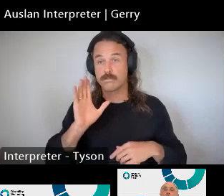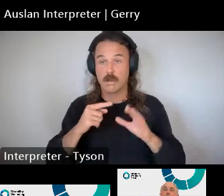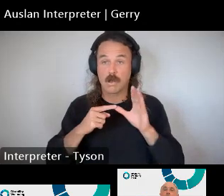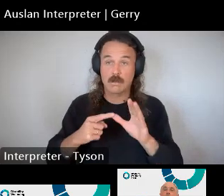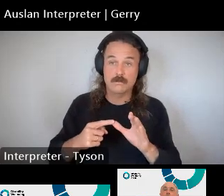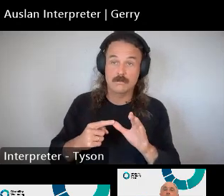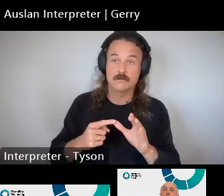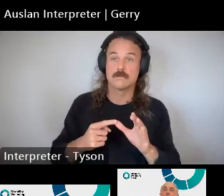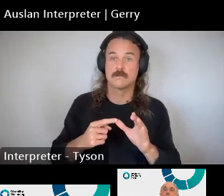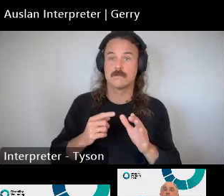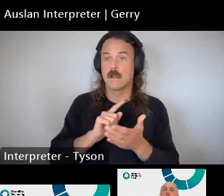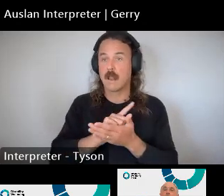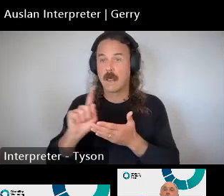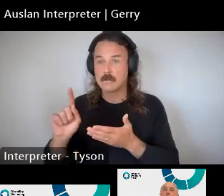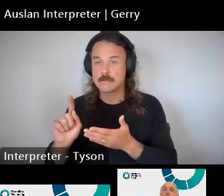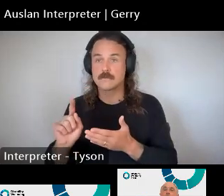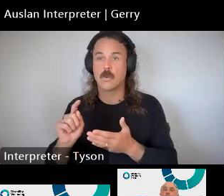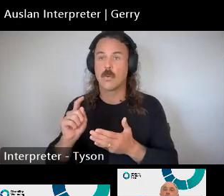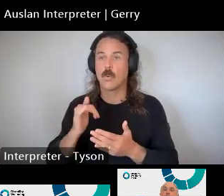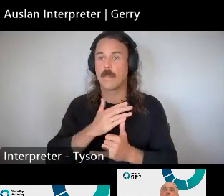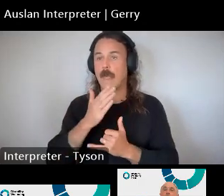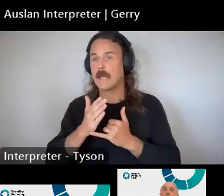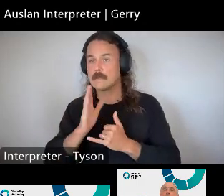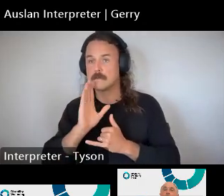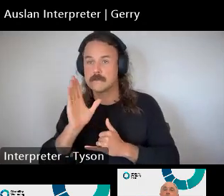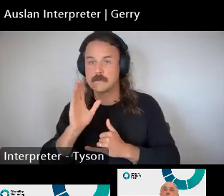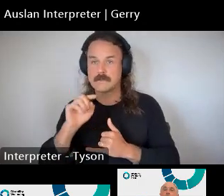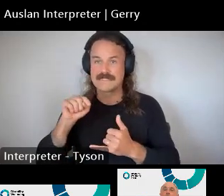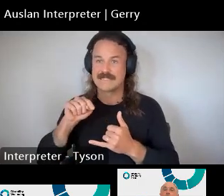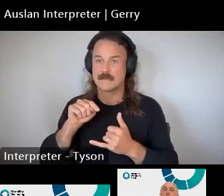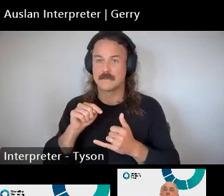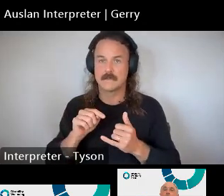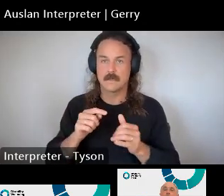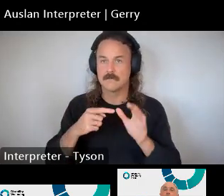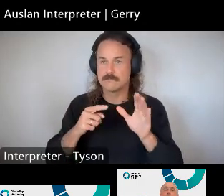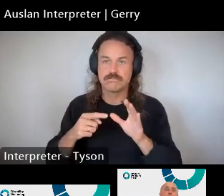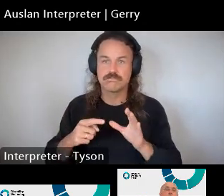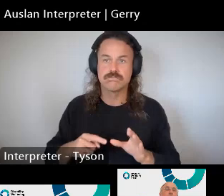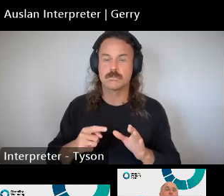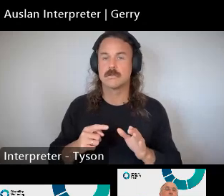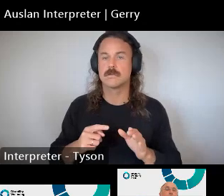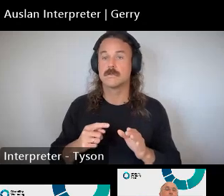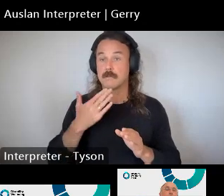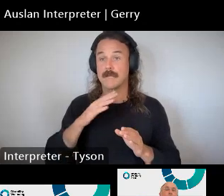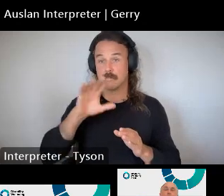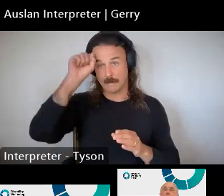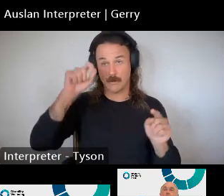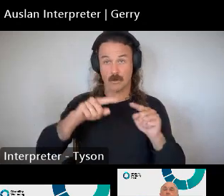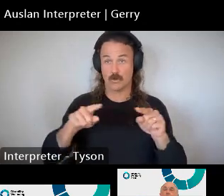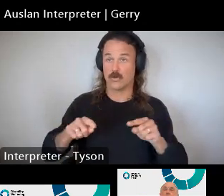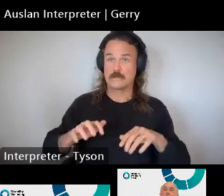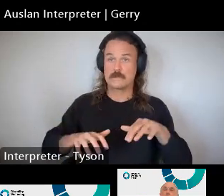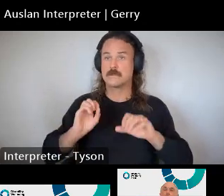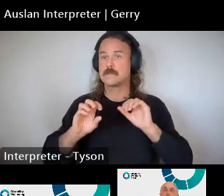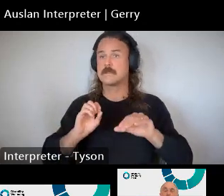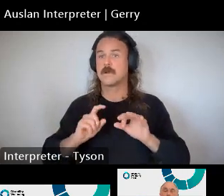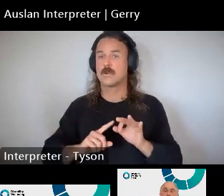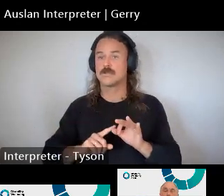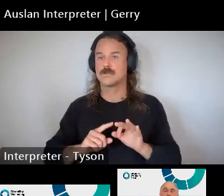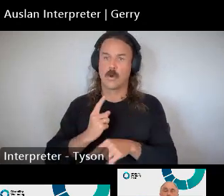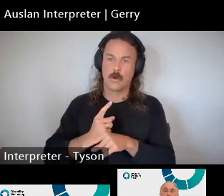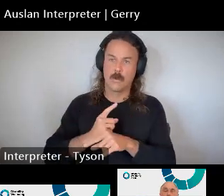to kind of open up discussions a bit more on those questions. So yeah, so please remember to fill in those questions and put your comments in